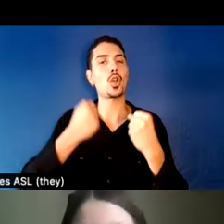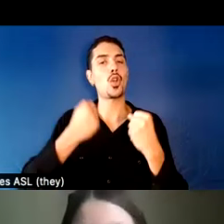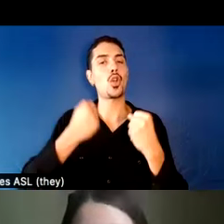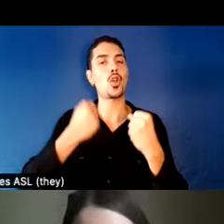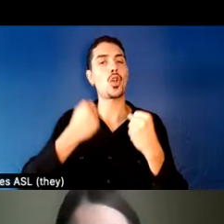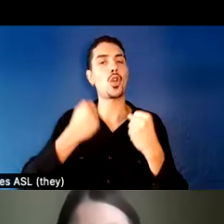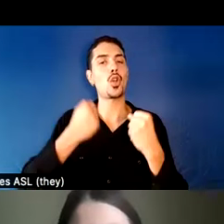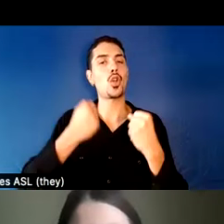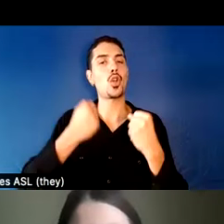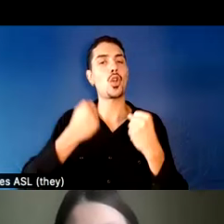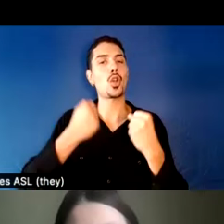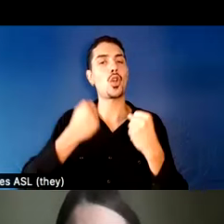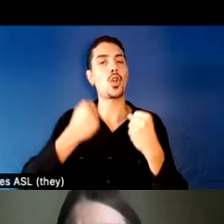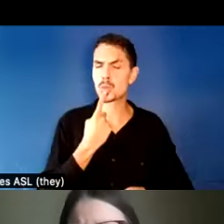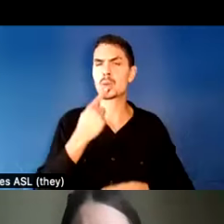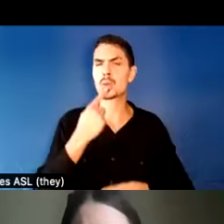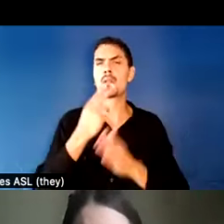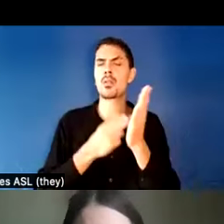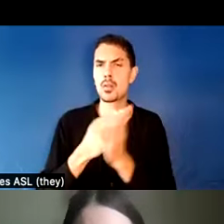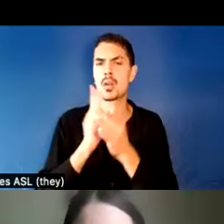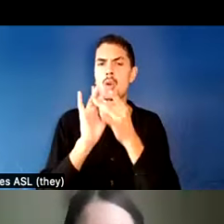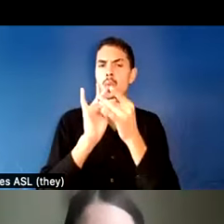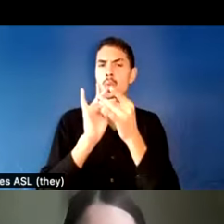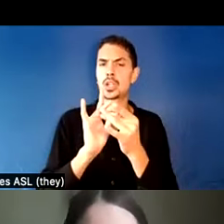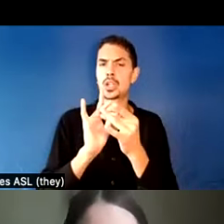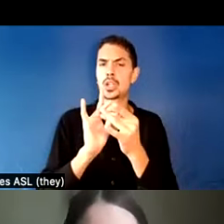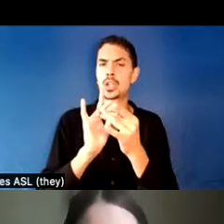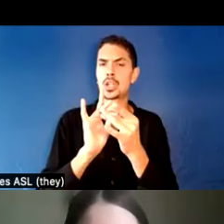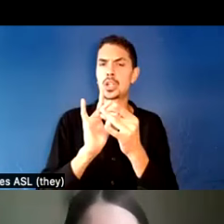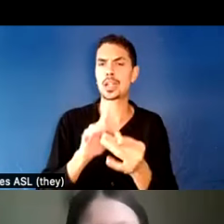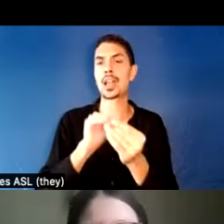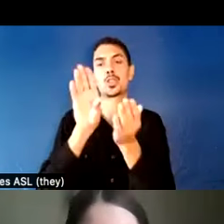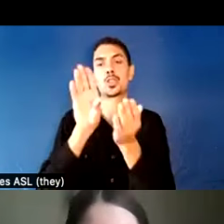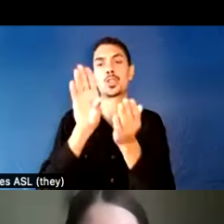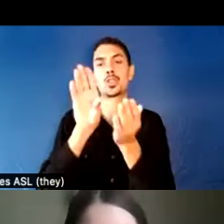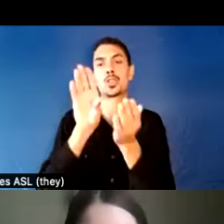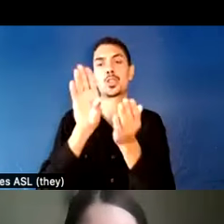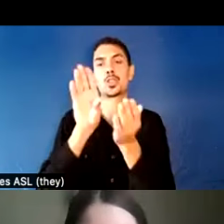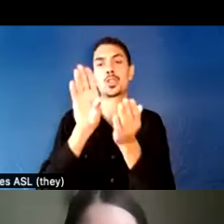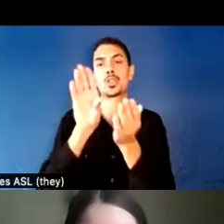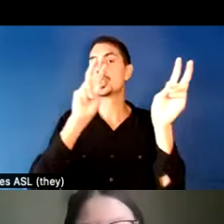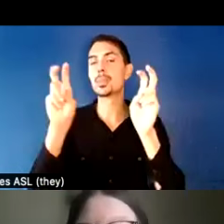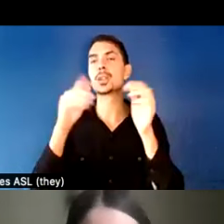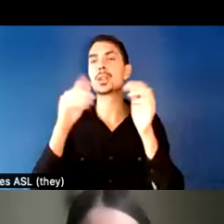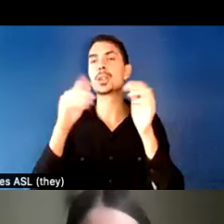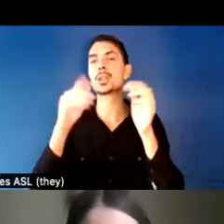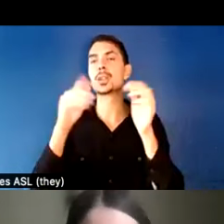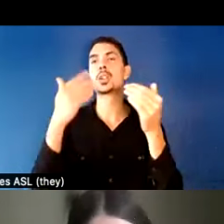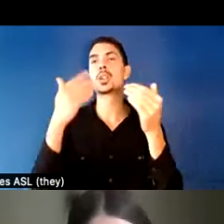experiences and their understanding from that, as well as learning new topics and new things together as a